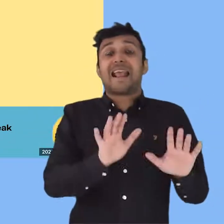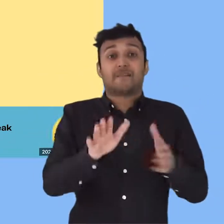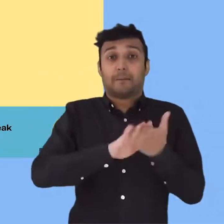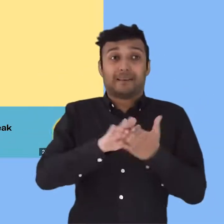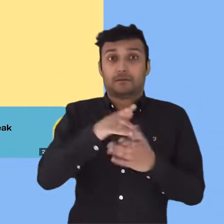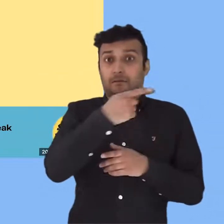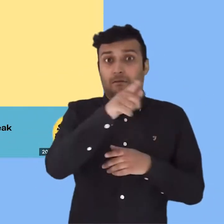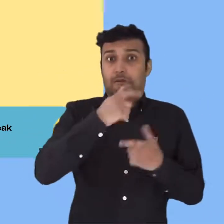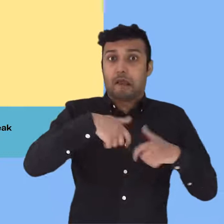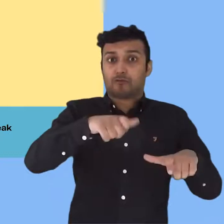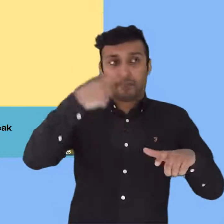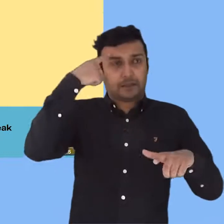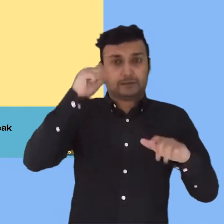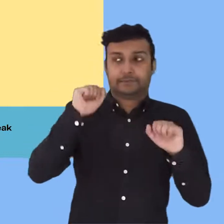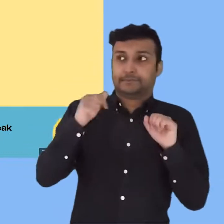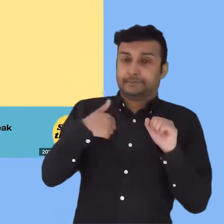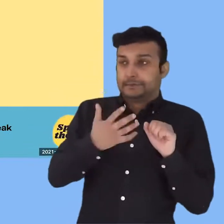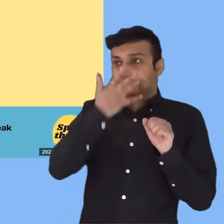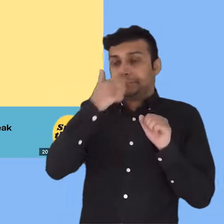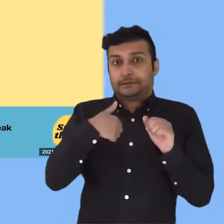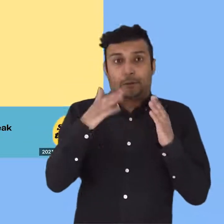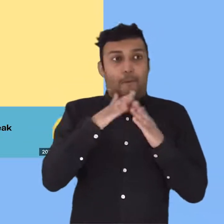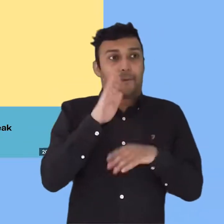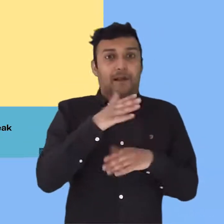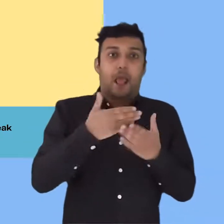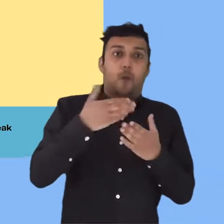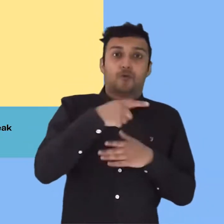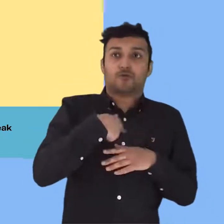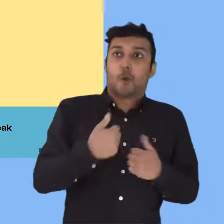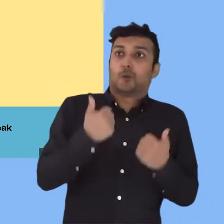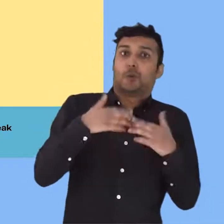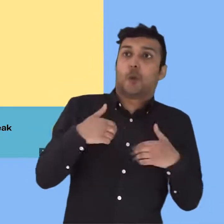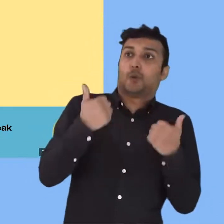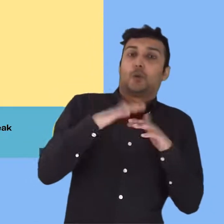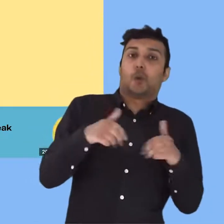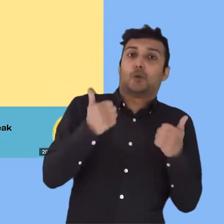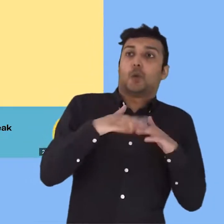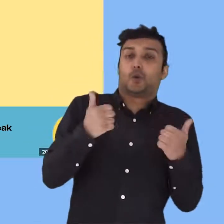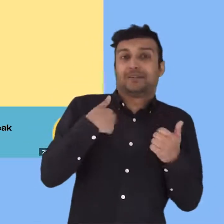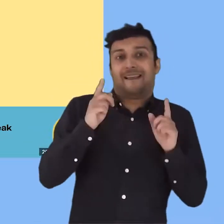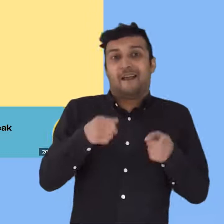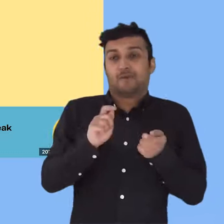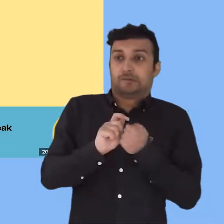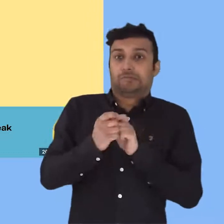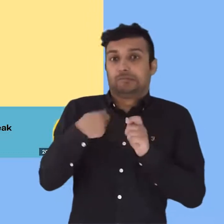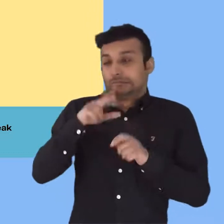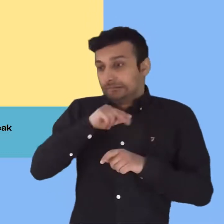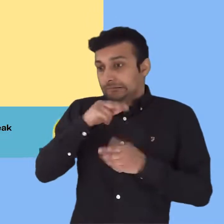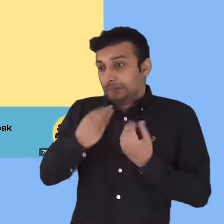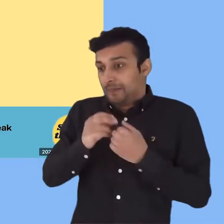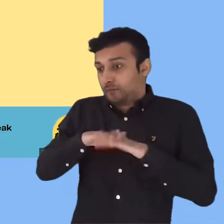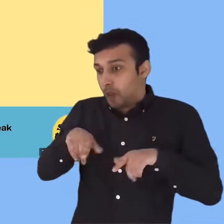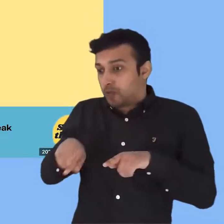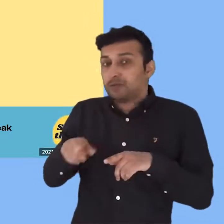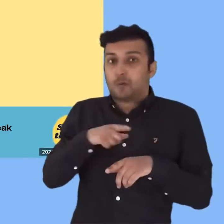my home language is not as good, I really need to speak in English because it's the best thing for my